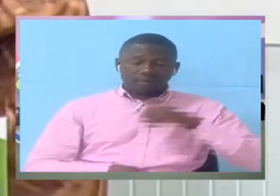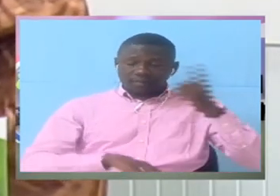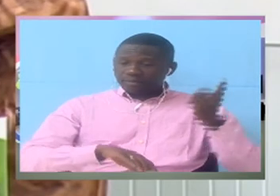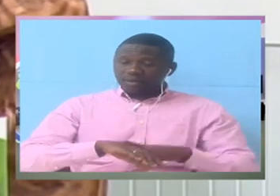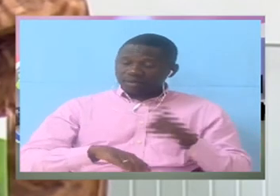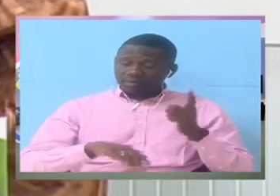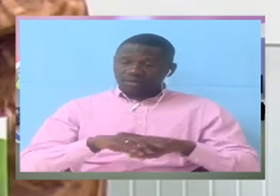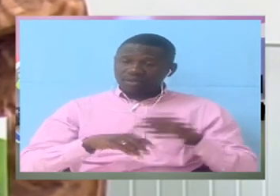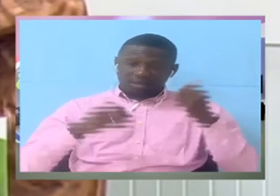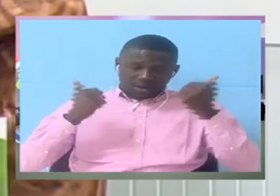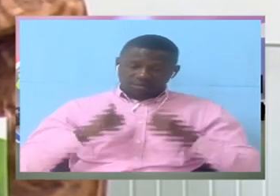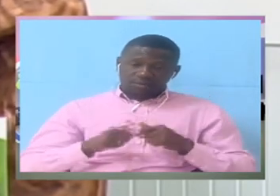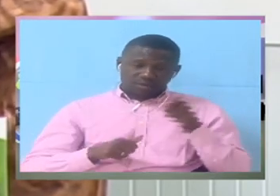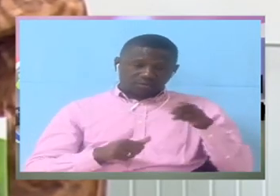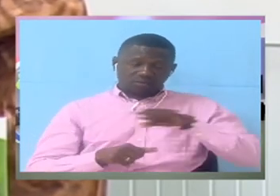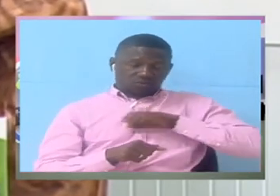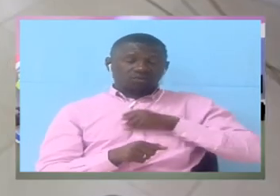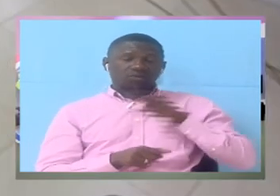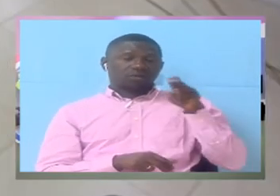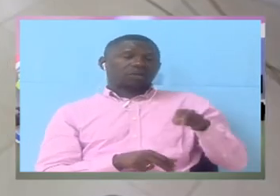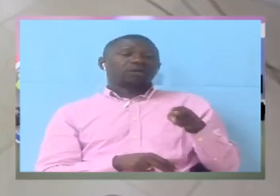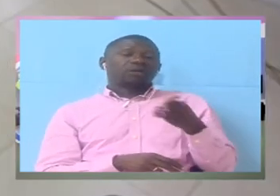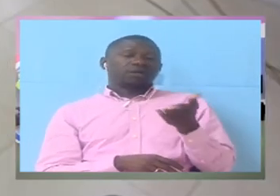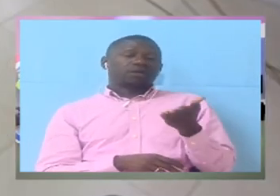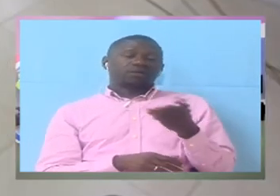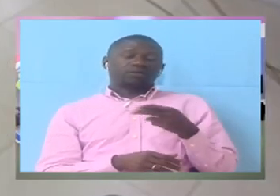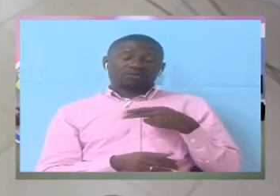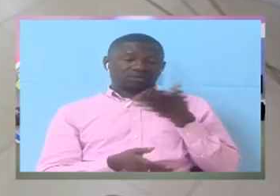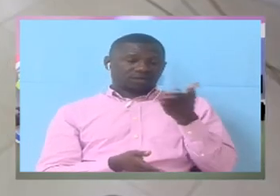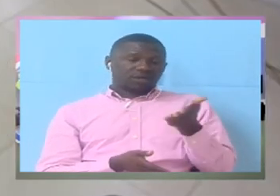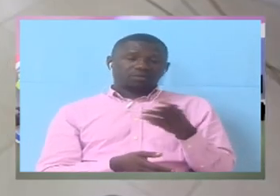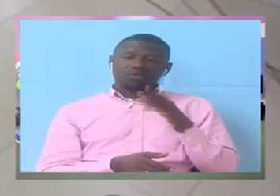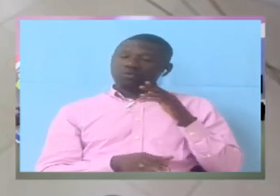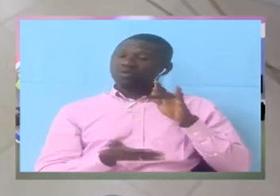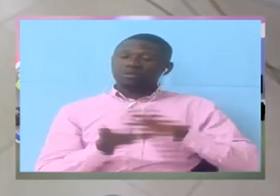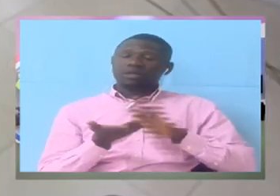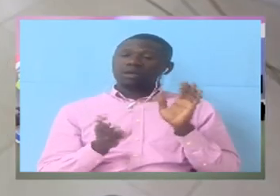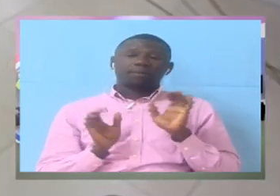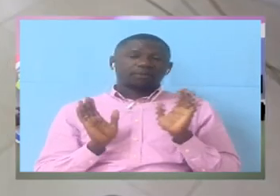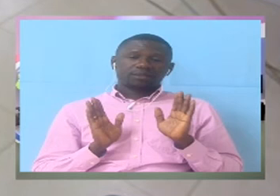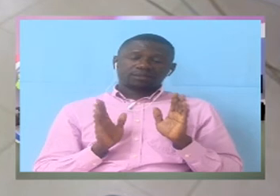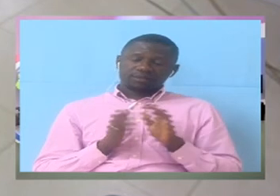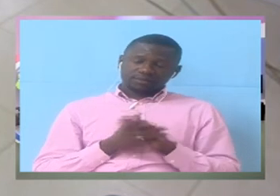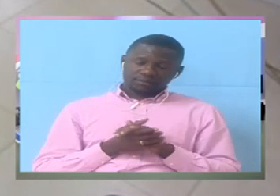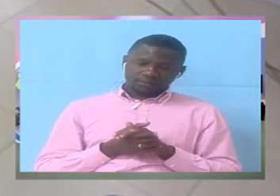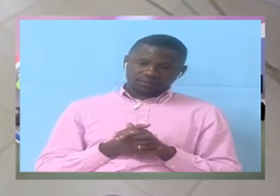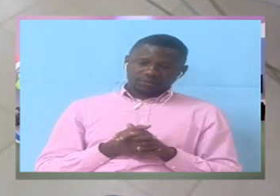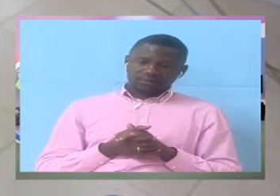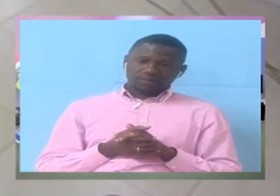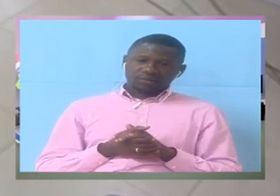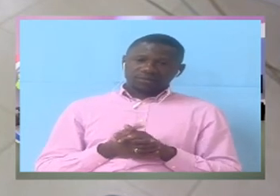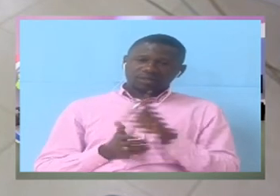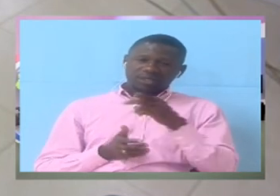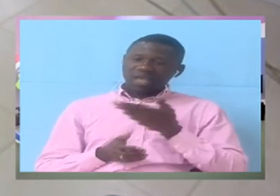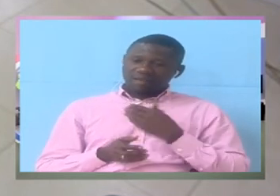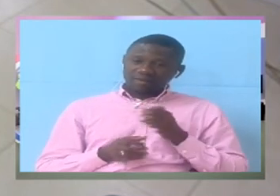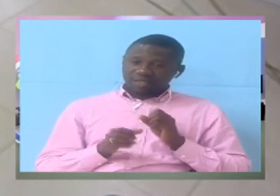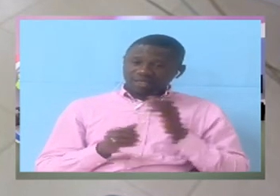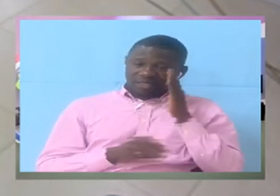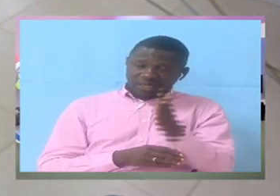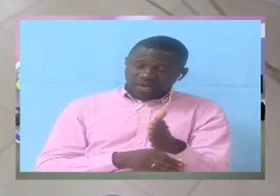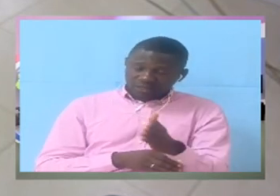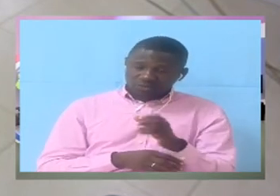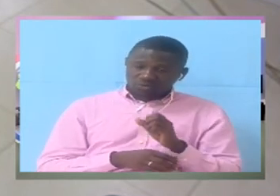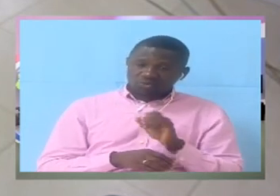the beating sessions were going on, he was always present, but he does not touch anyone. Did he have any authority to stop it?